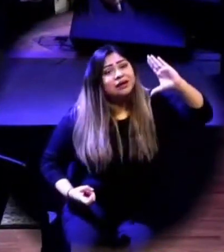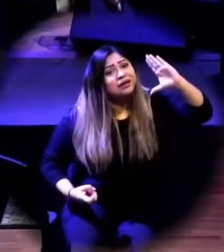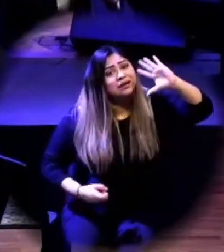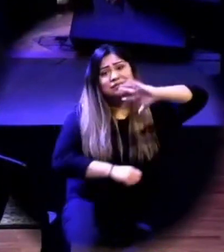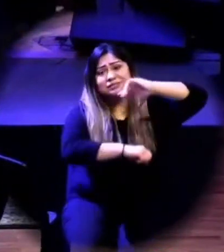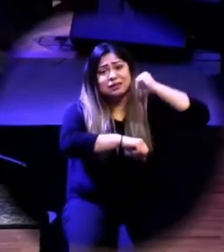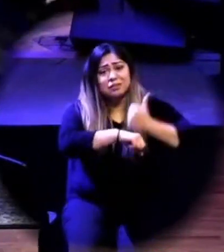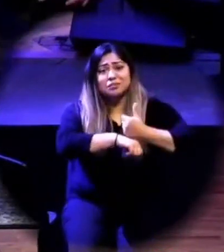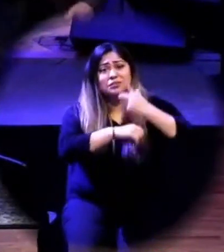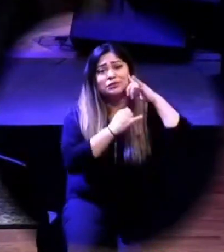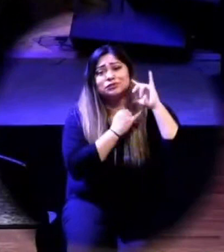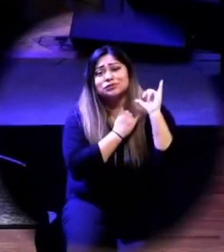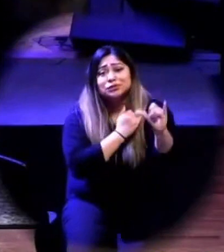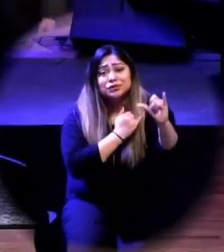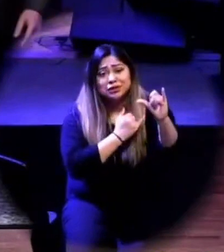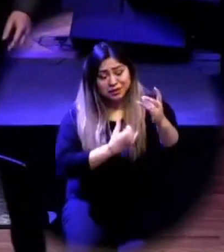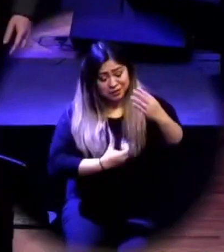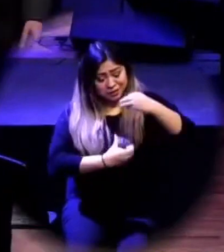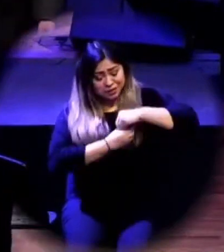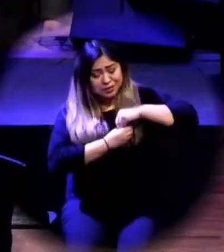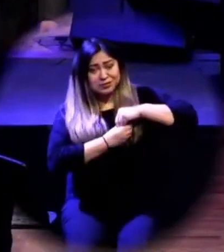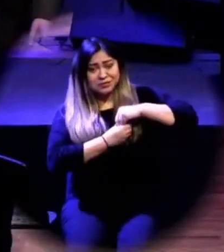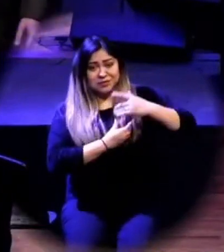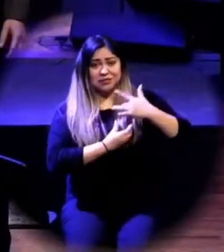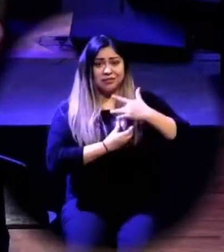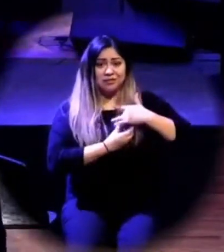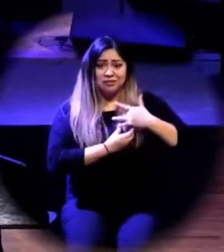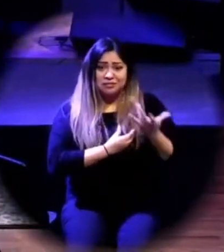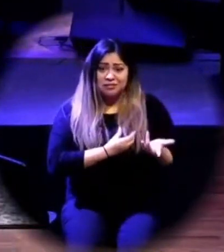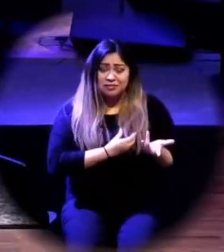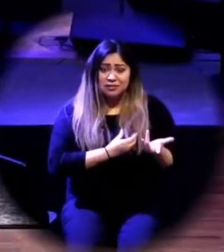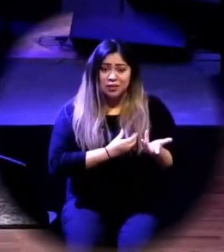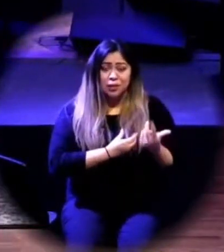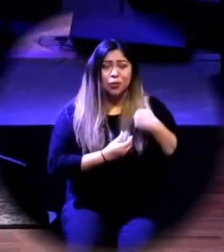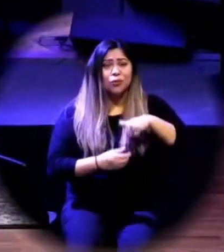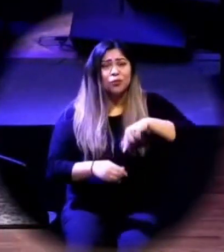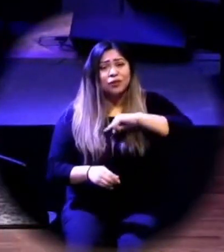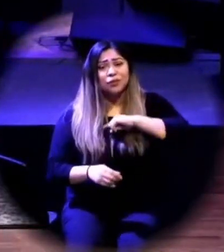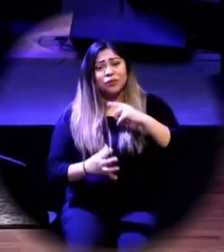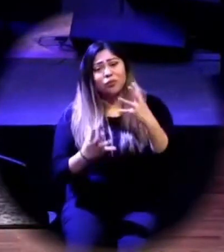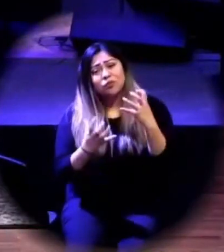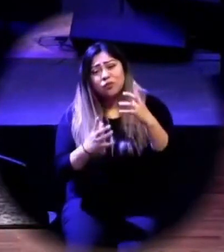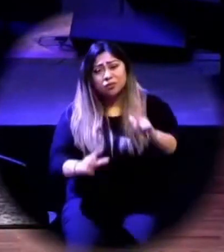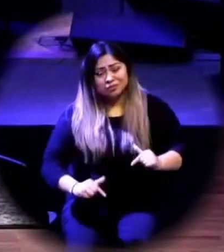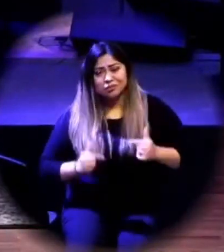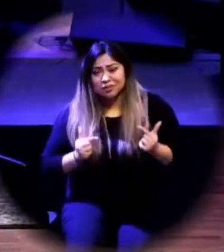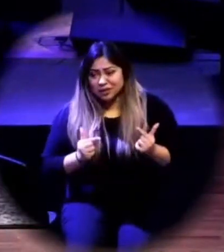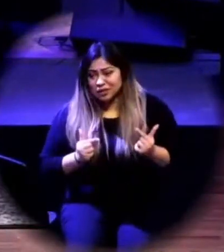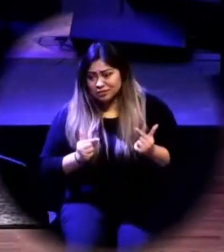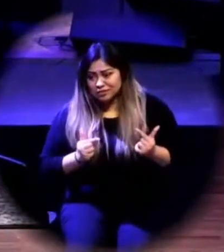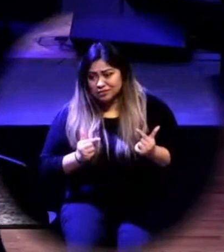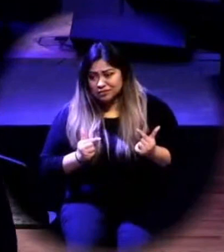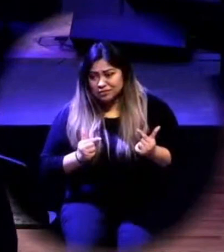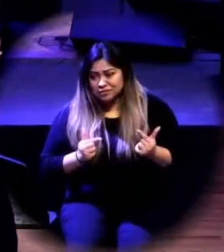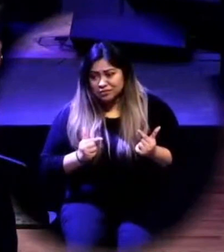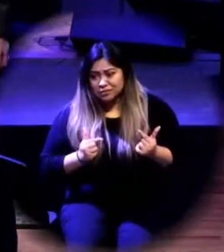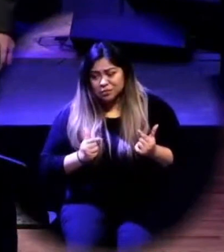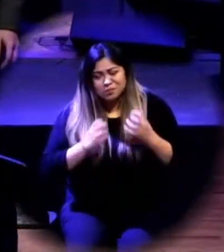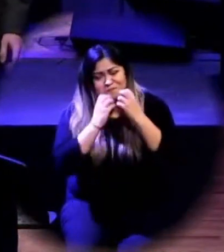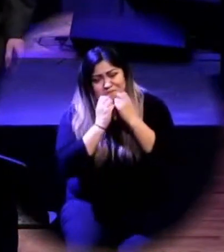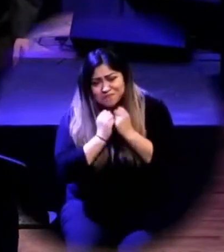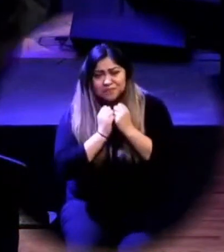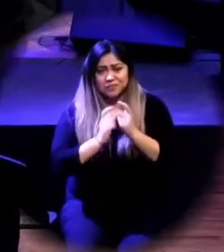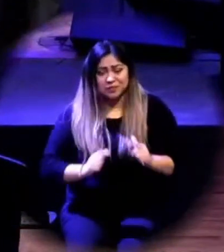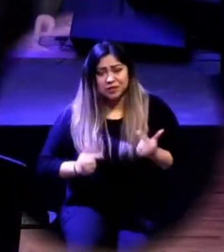in our hearts so that you and I desire almost more than anything else life. We desire life because